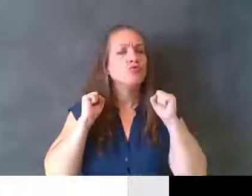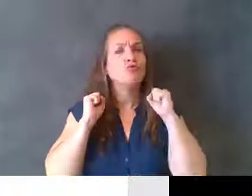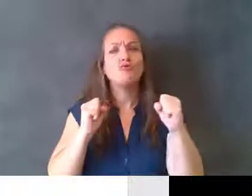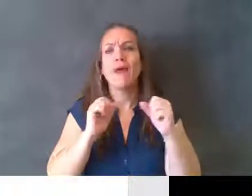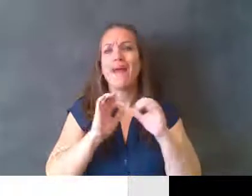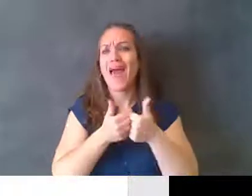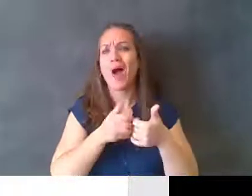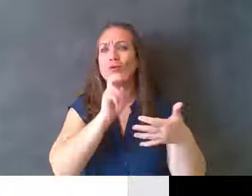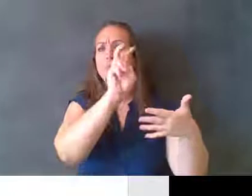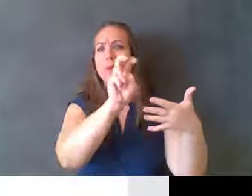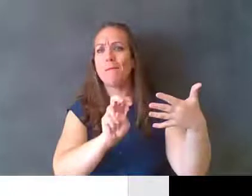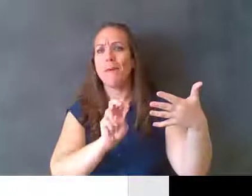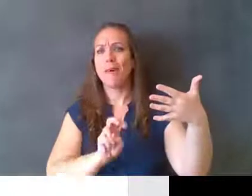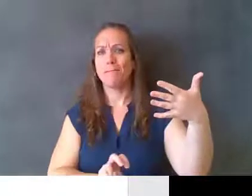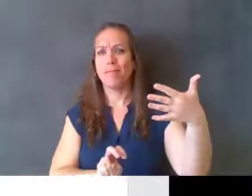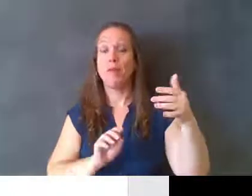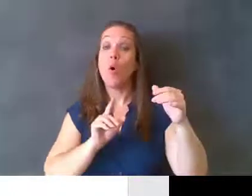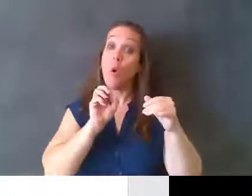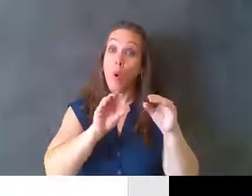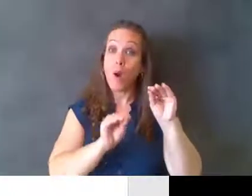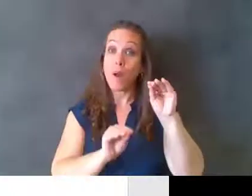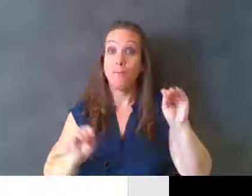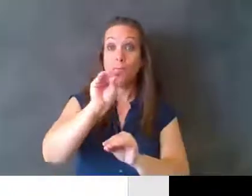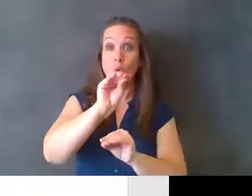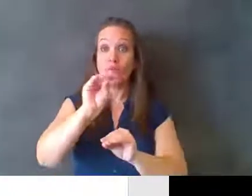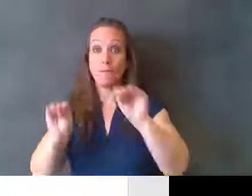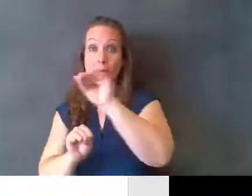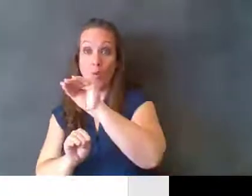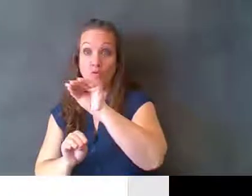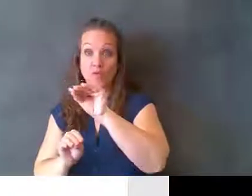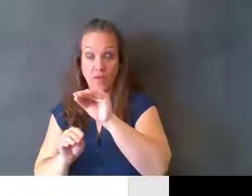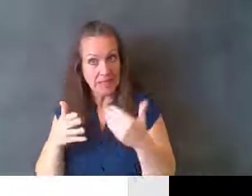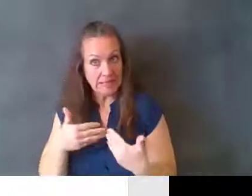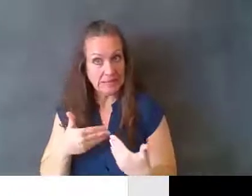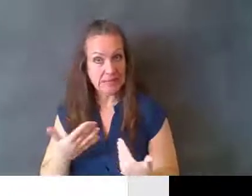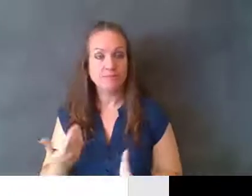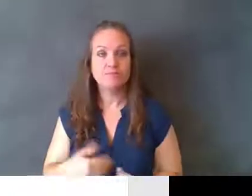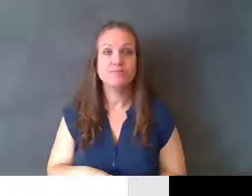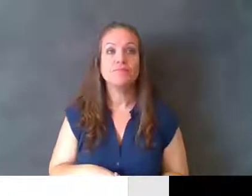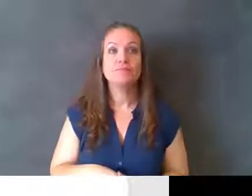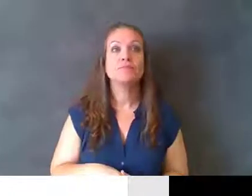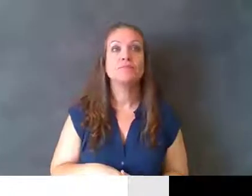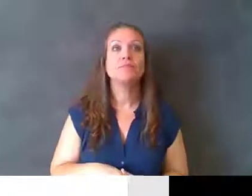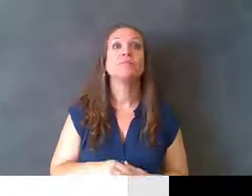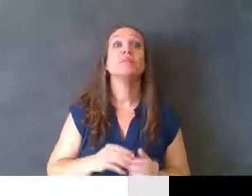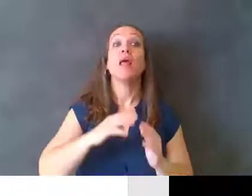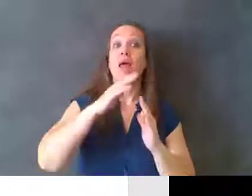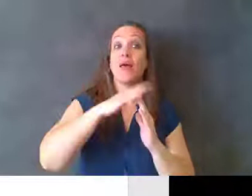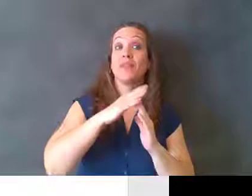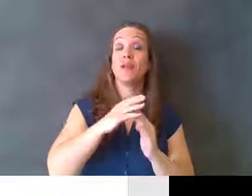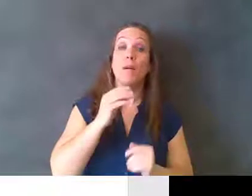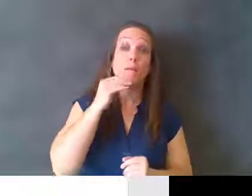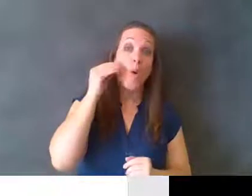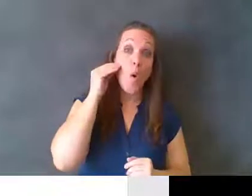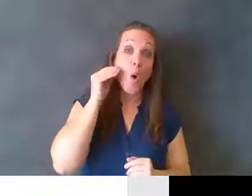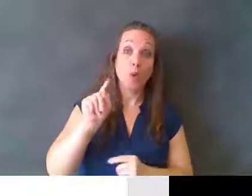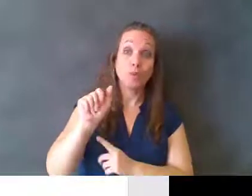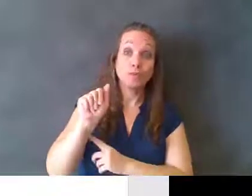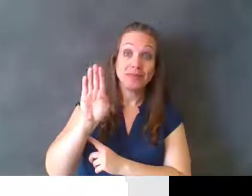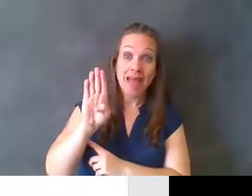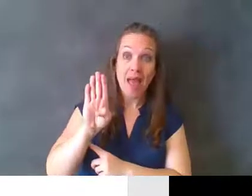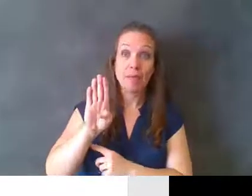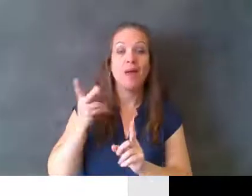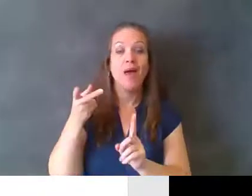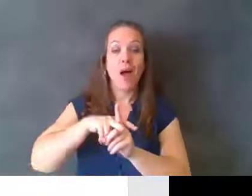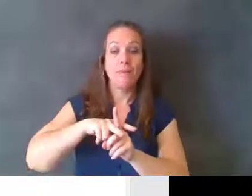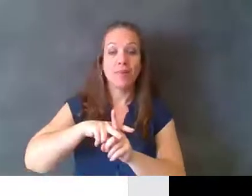or quickly move your content around. To get started, go to the Home tab and apply heading styles to the headings in your document.